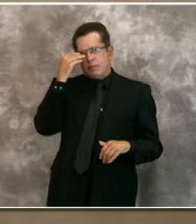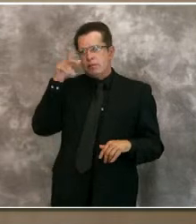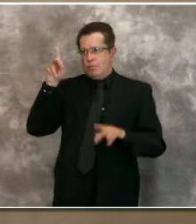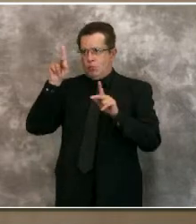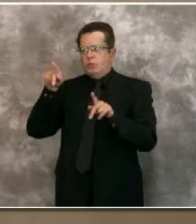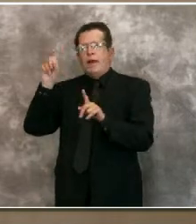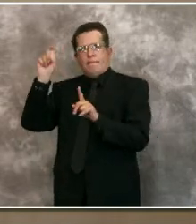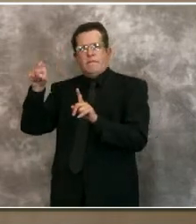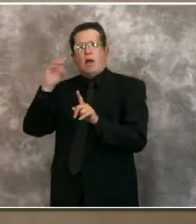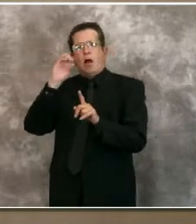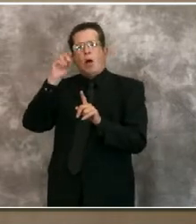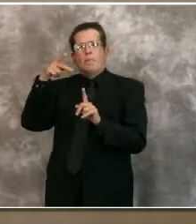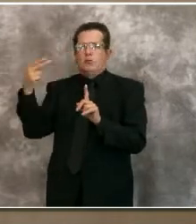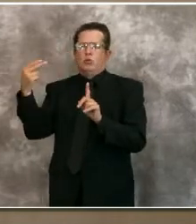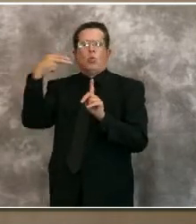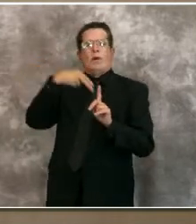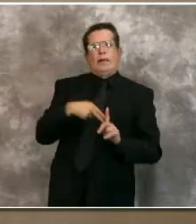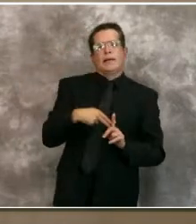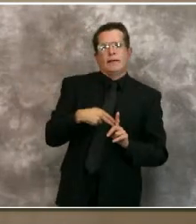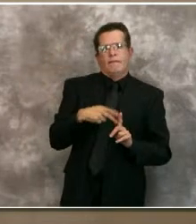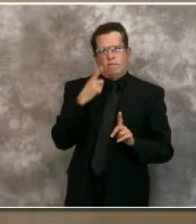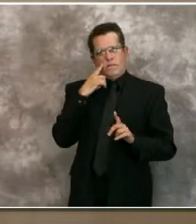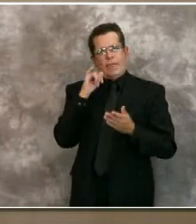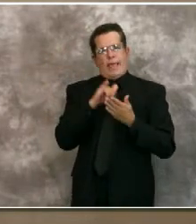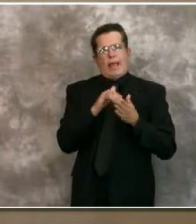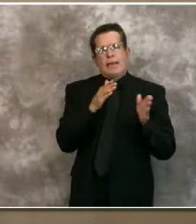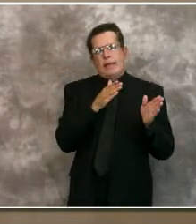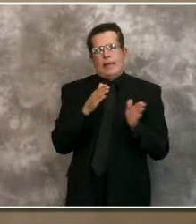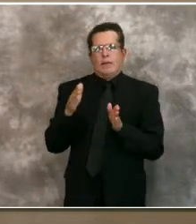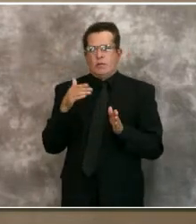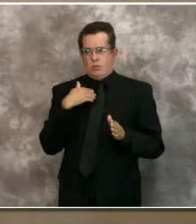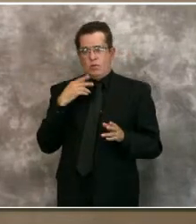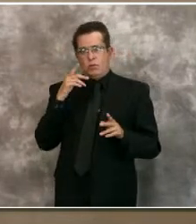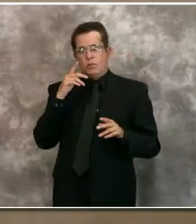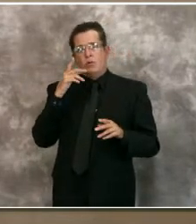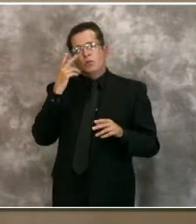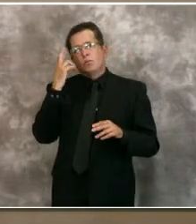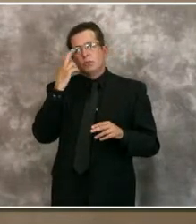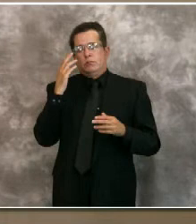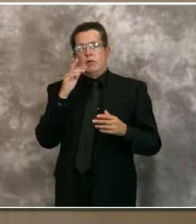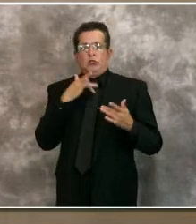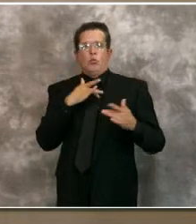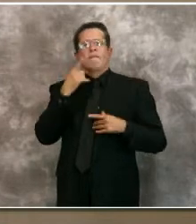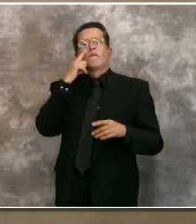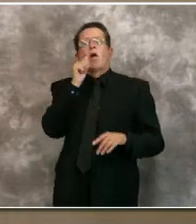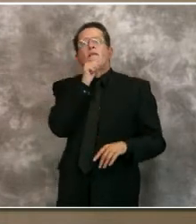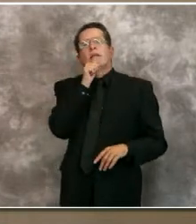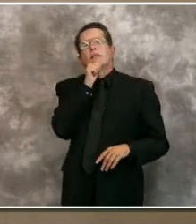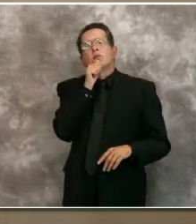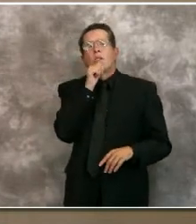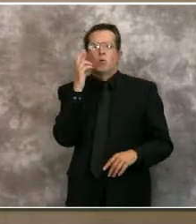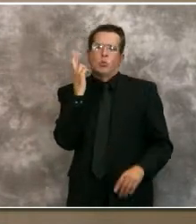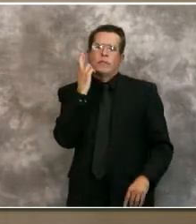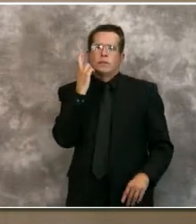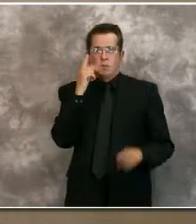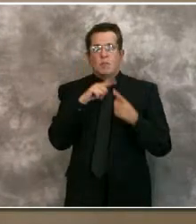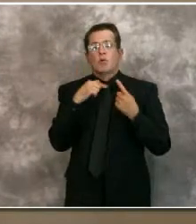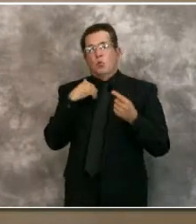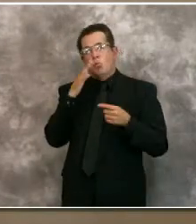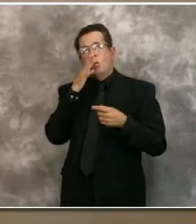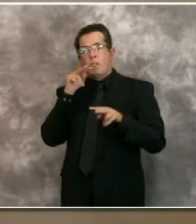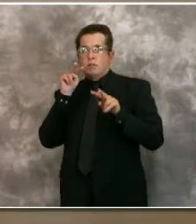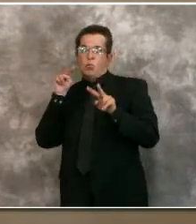opt in with that particular strategy, and we are concerned about confidentiality. So we will continue to